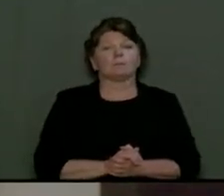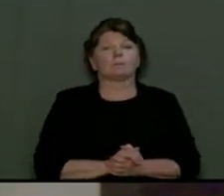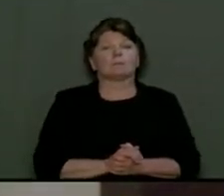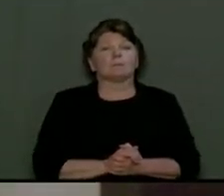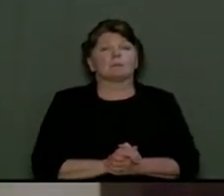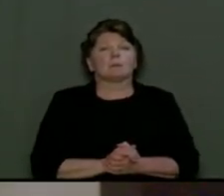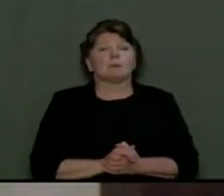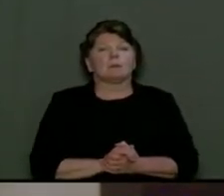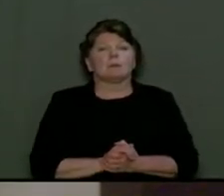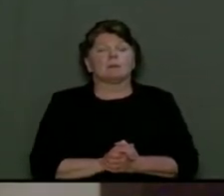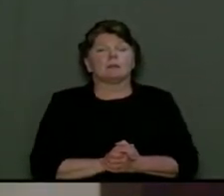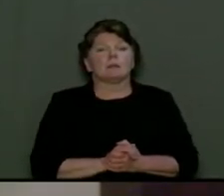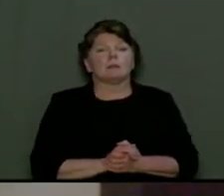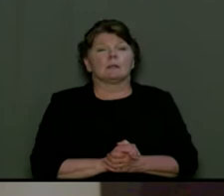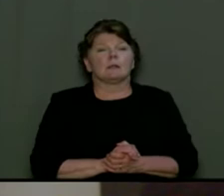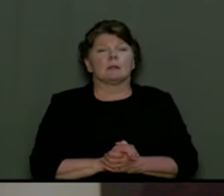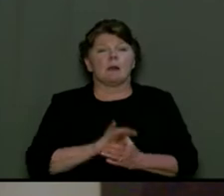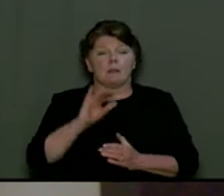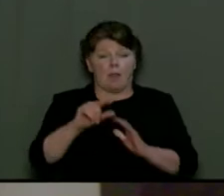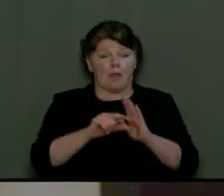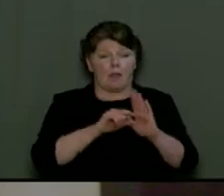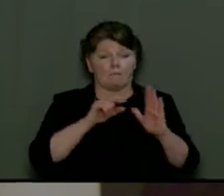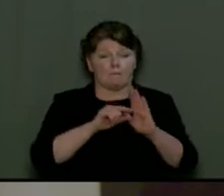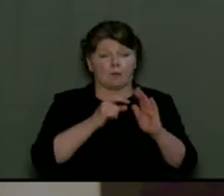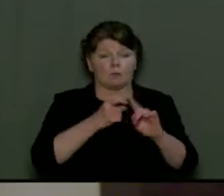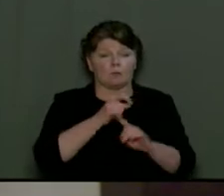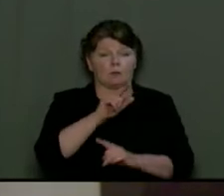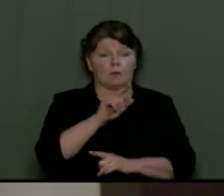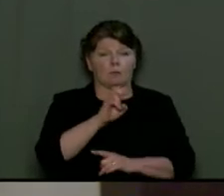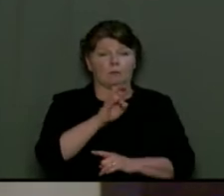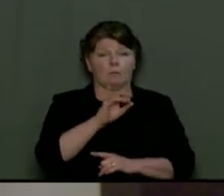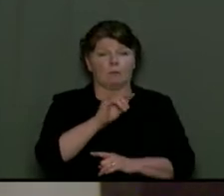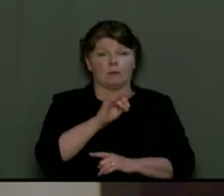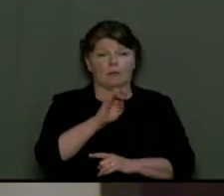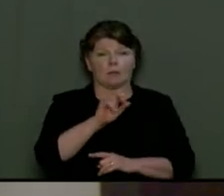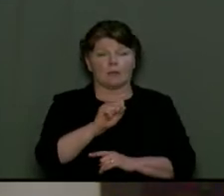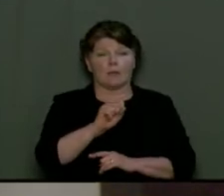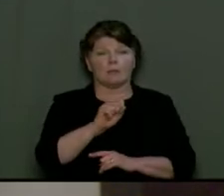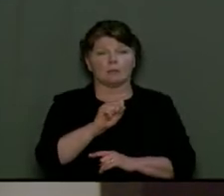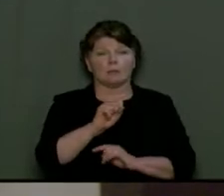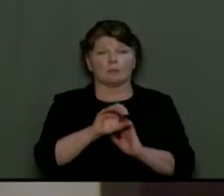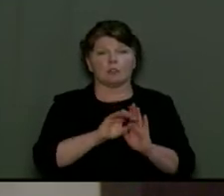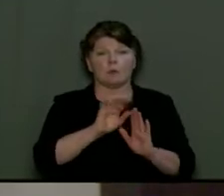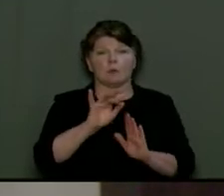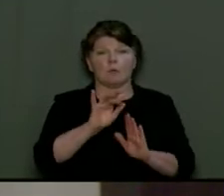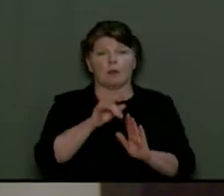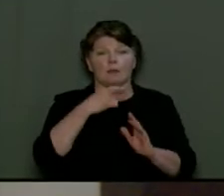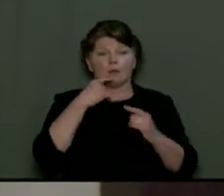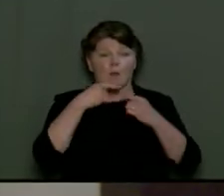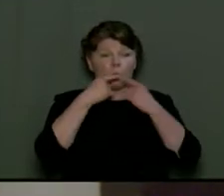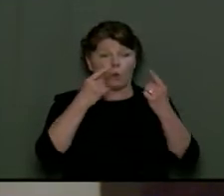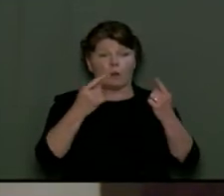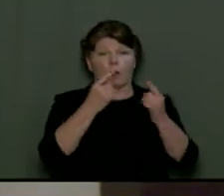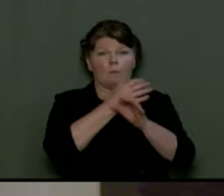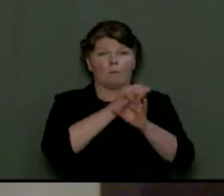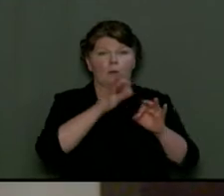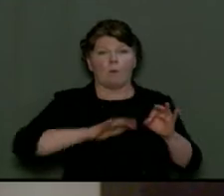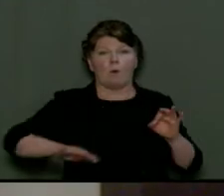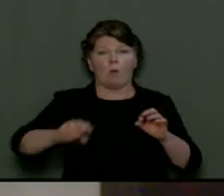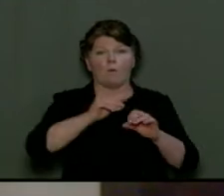But that verse from Leviticus chapter 25 that says, "Proclaim liberty throughout the land to all the